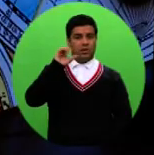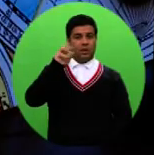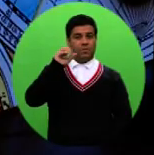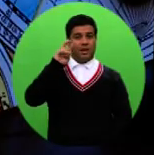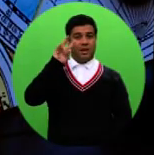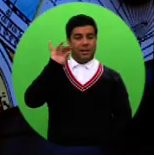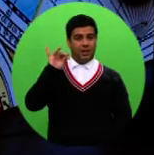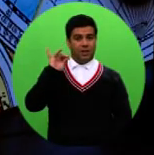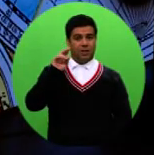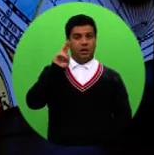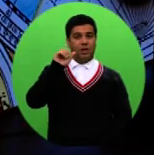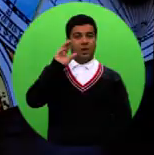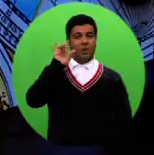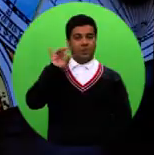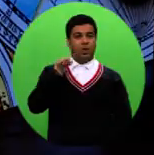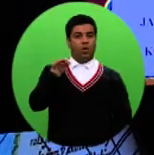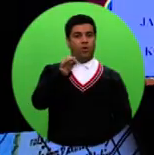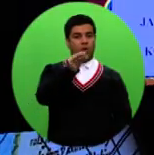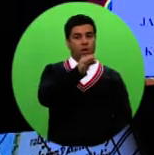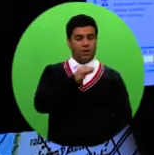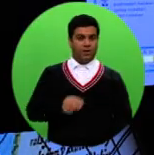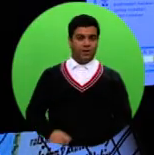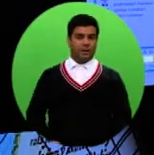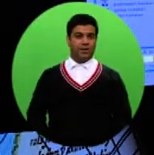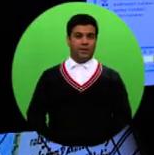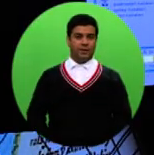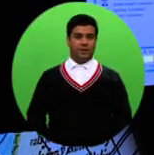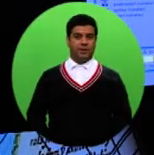Somali, Kamor orollari.